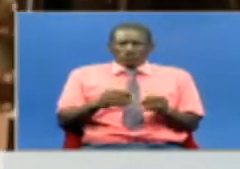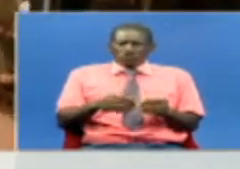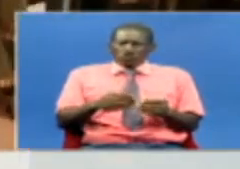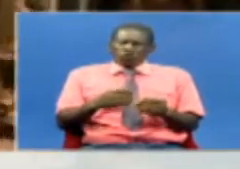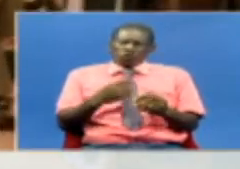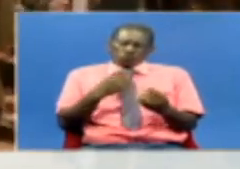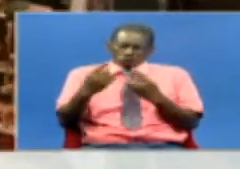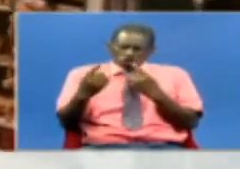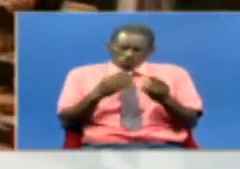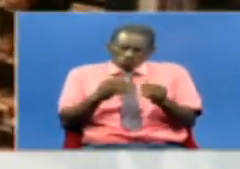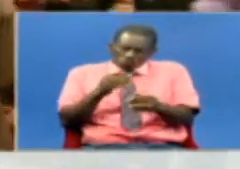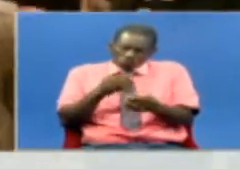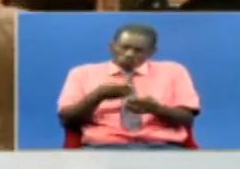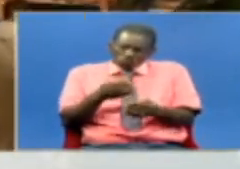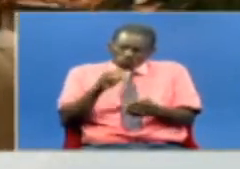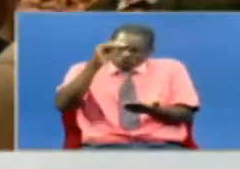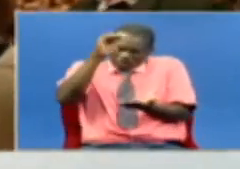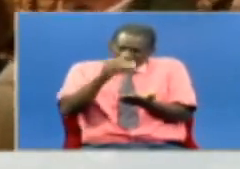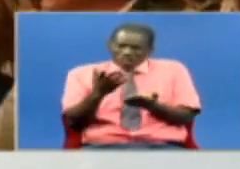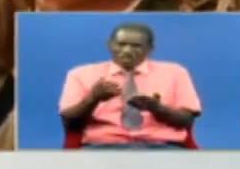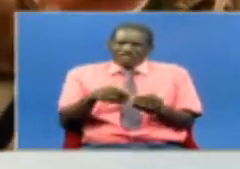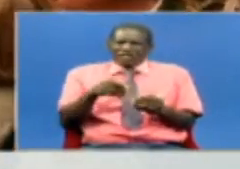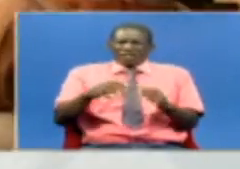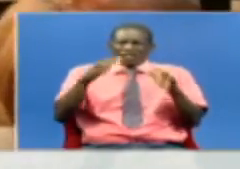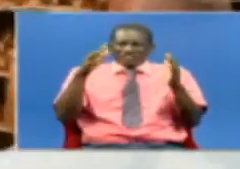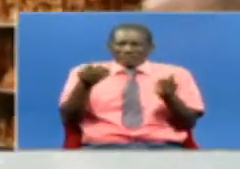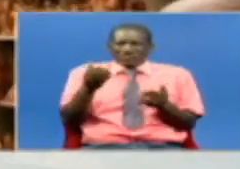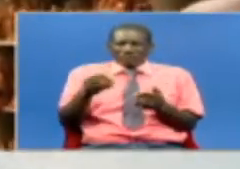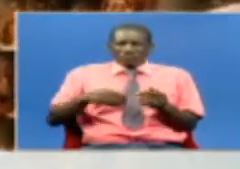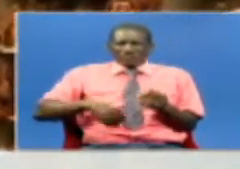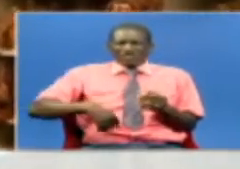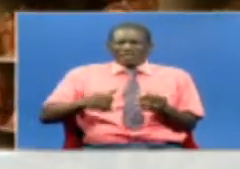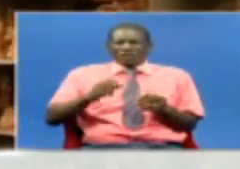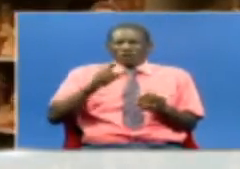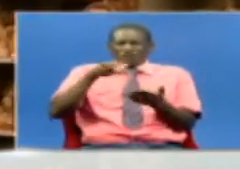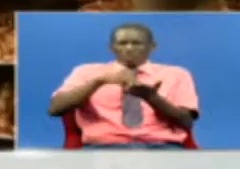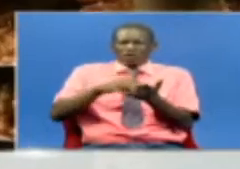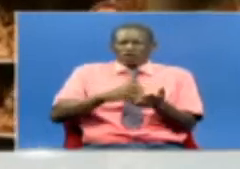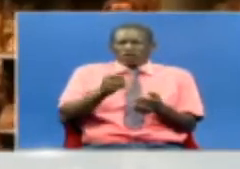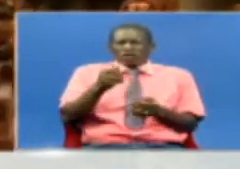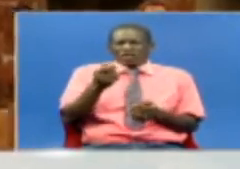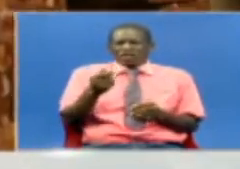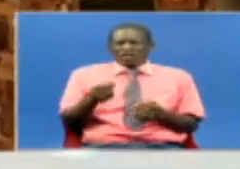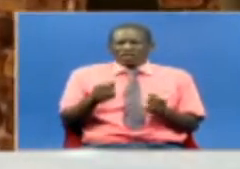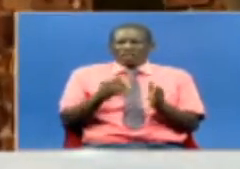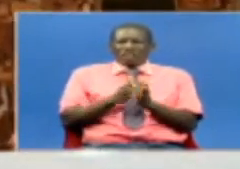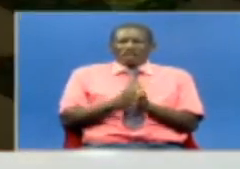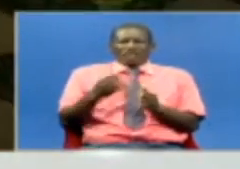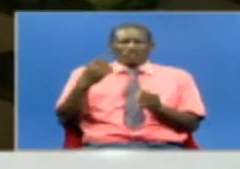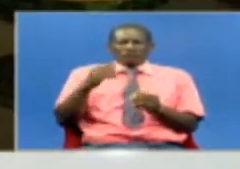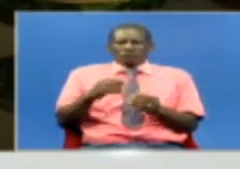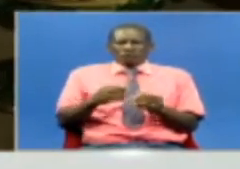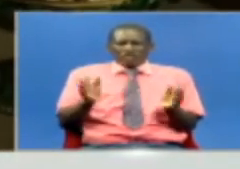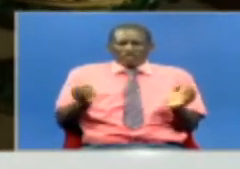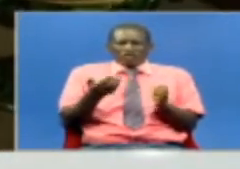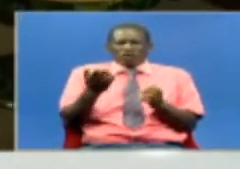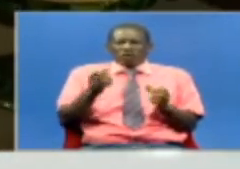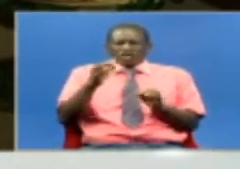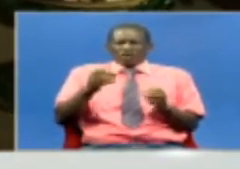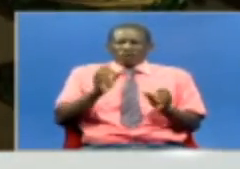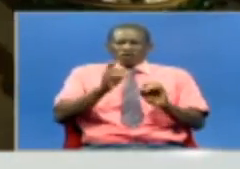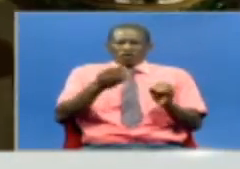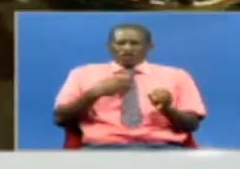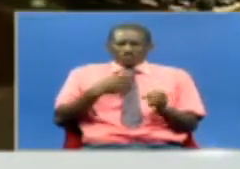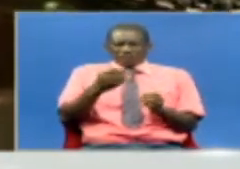skills may help. This great piece was going for 1 million shillings, and to entice you, if you do not have